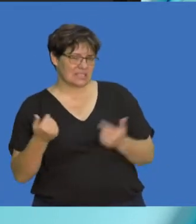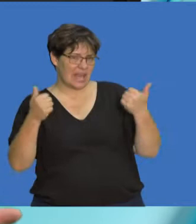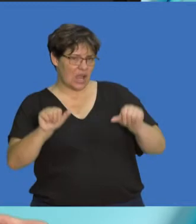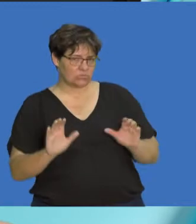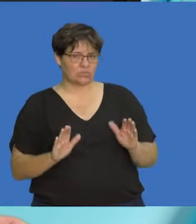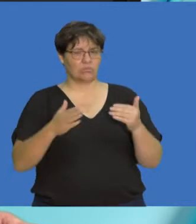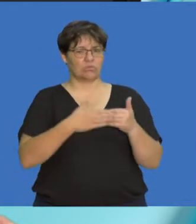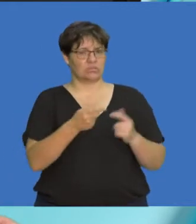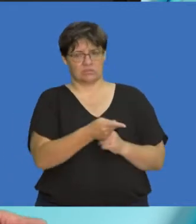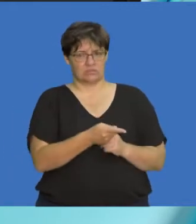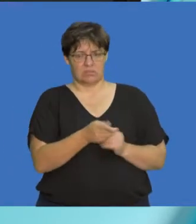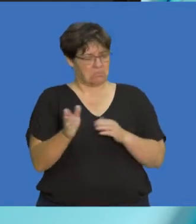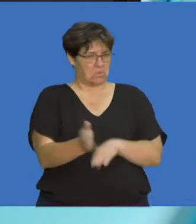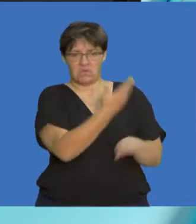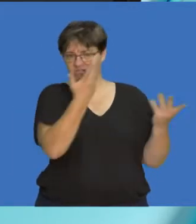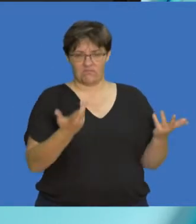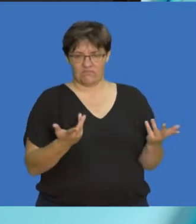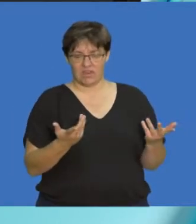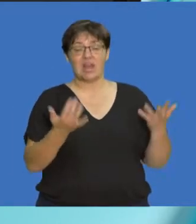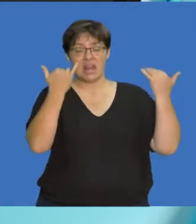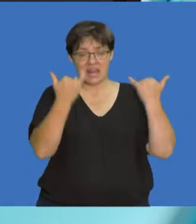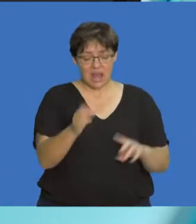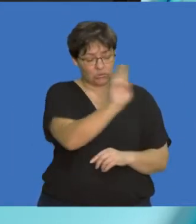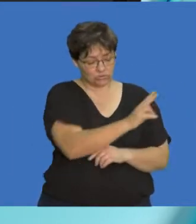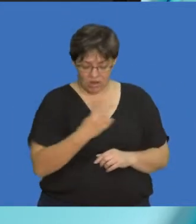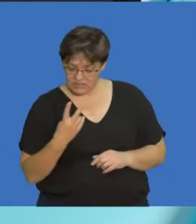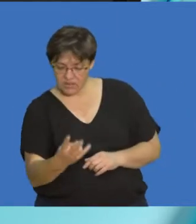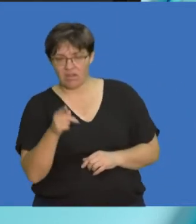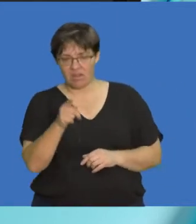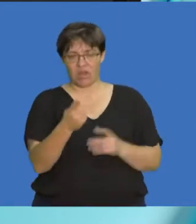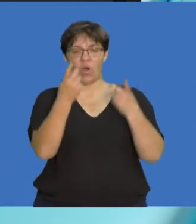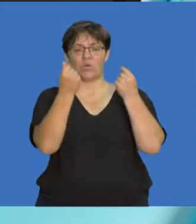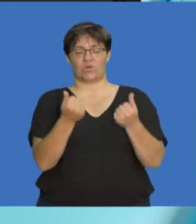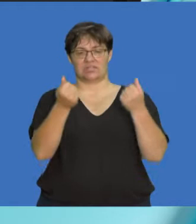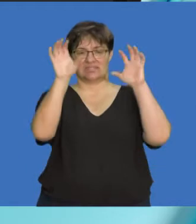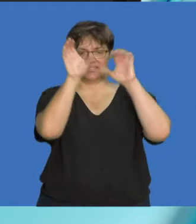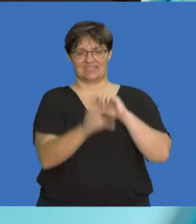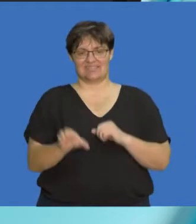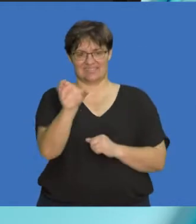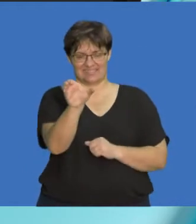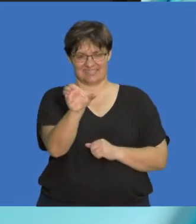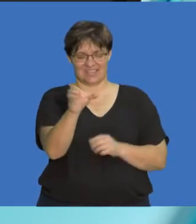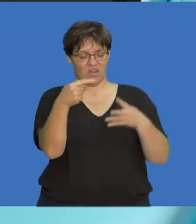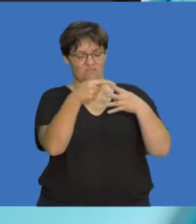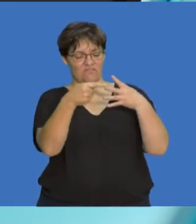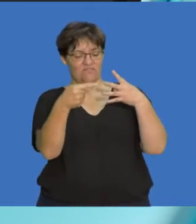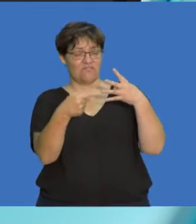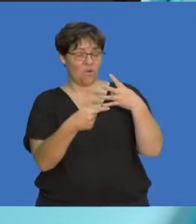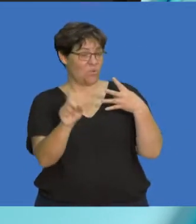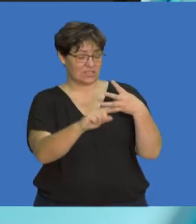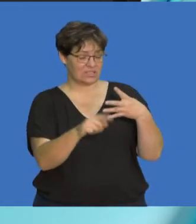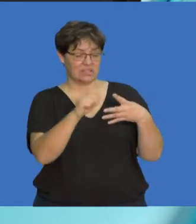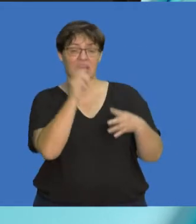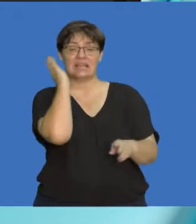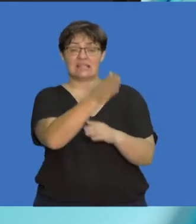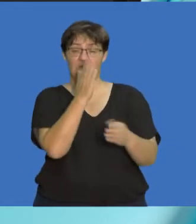It ceases to exist. And you've now transferred it to the relevant cost component, and the 4 possible cost components would be direct